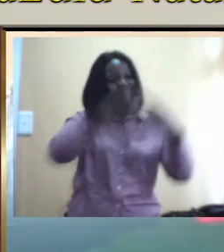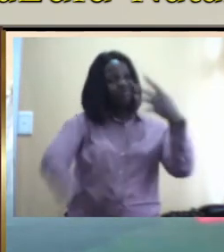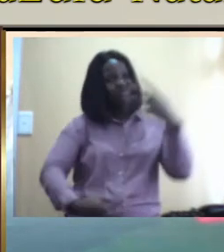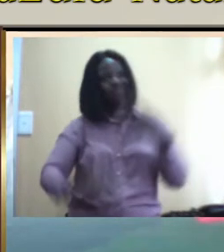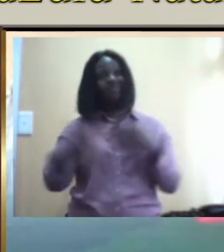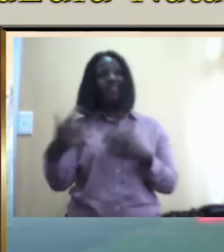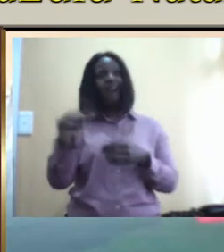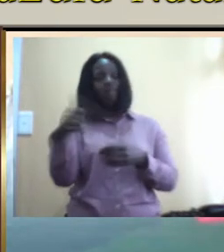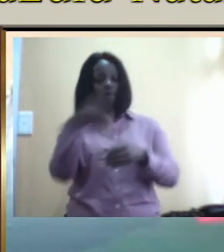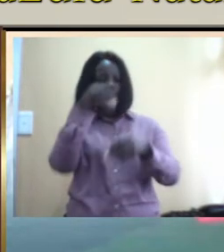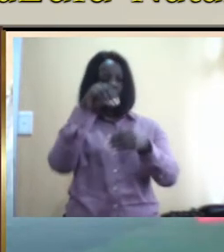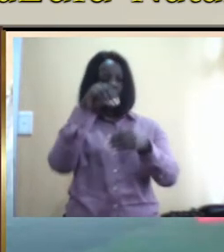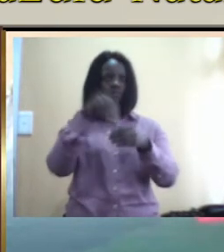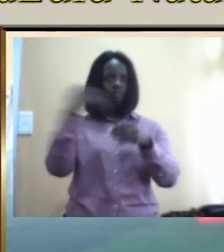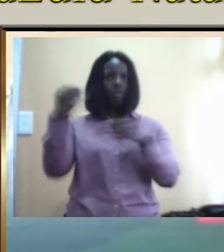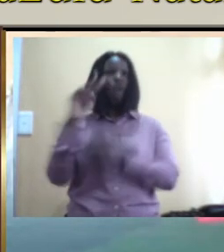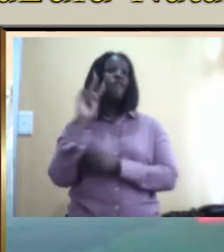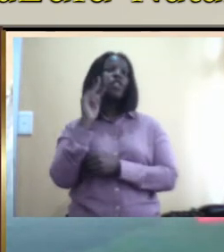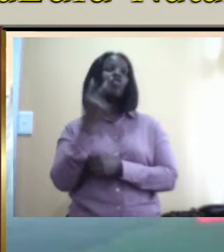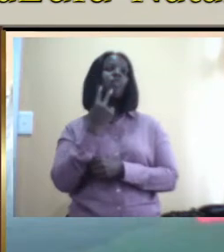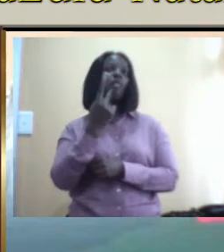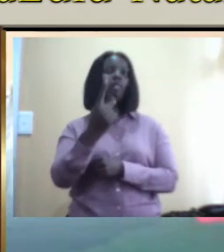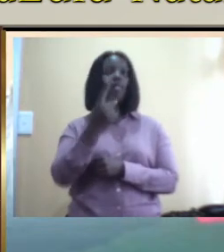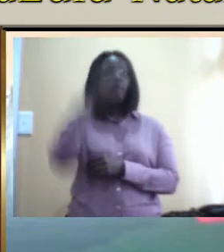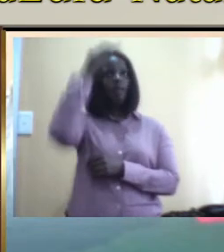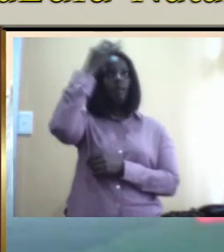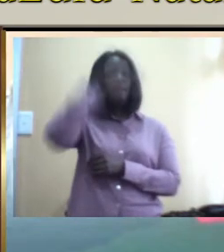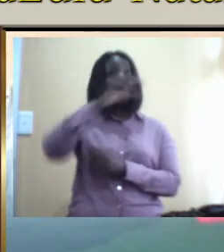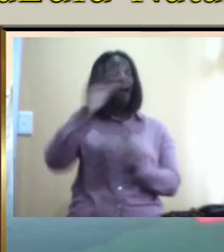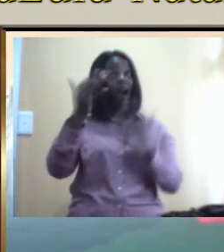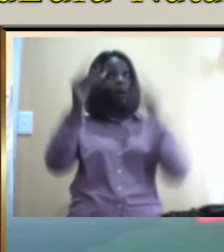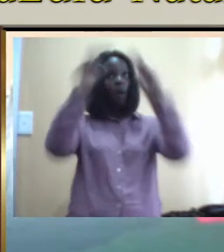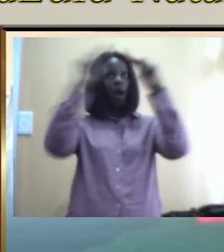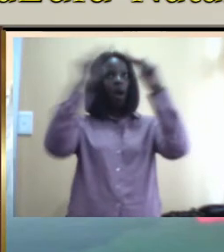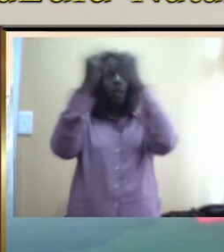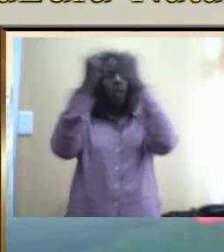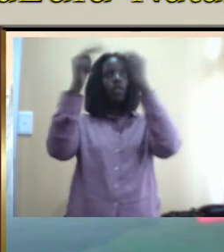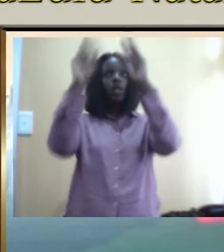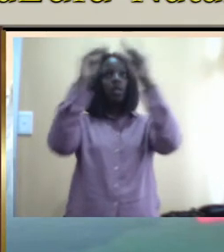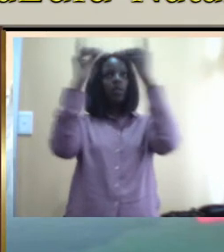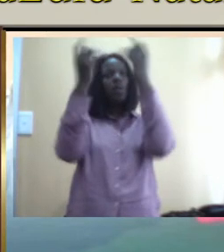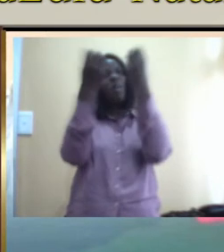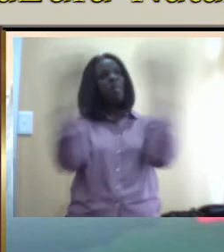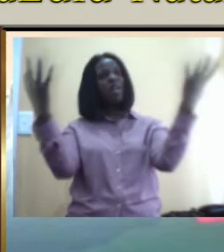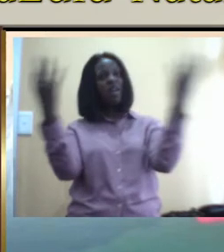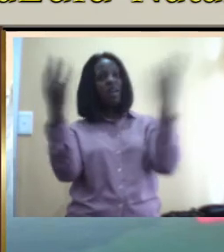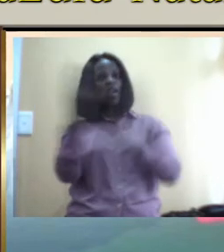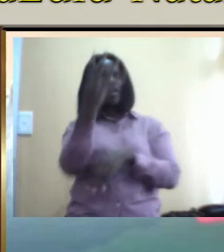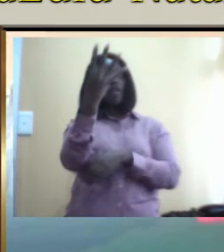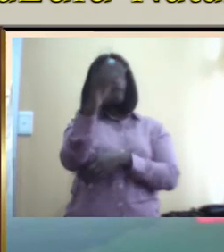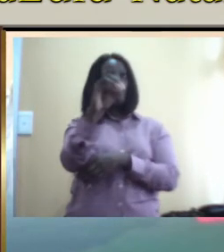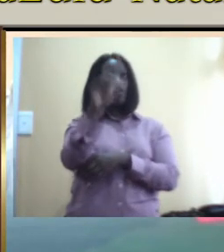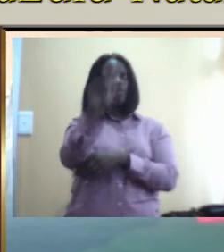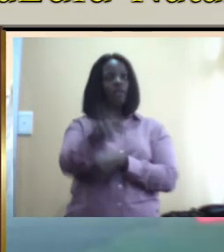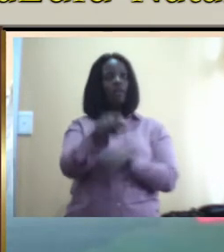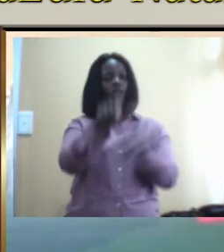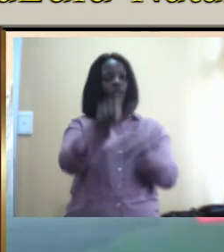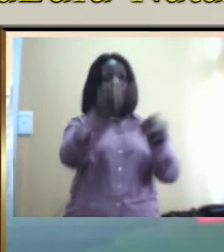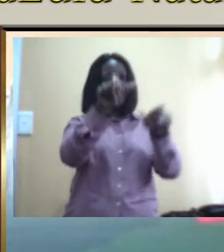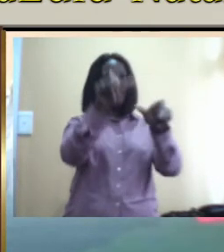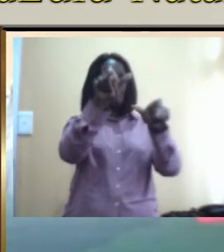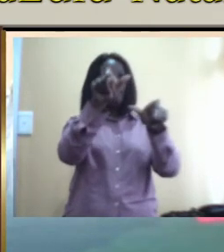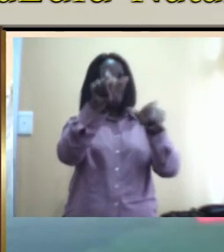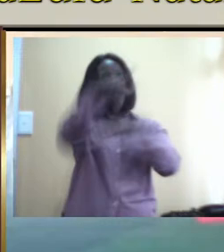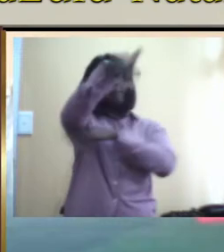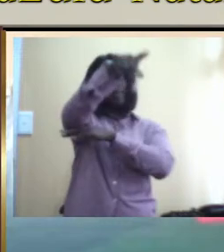and vegetable. Furthermore, government through the National Department distributed over 40,000 personal